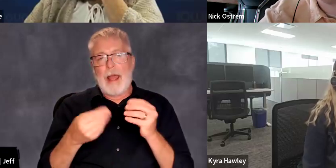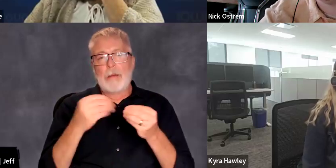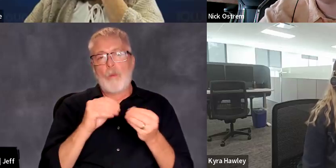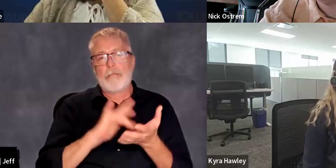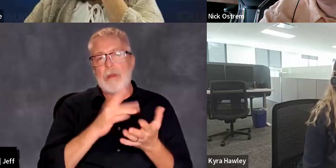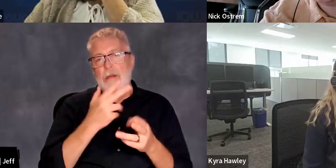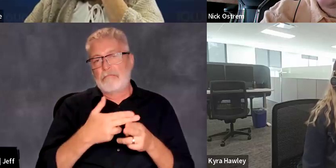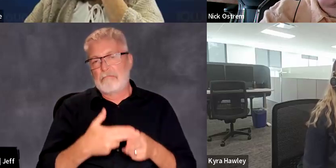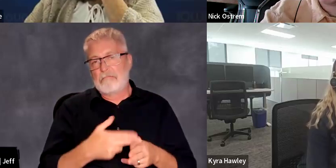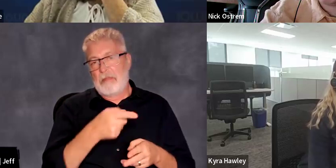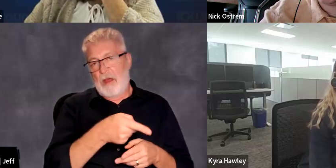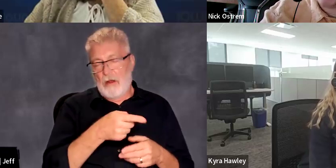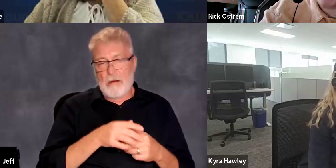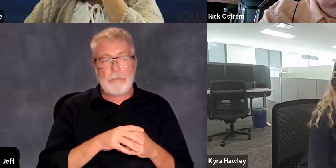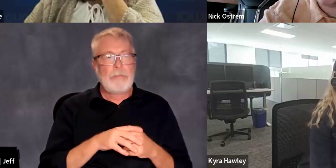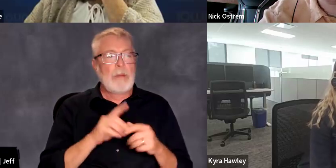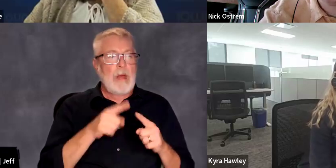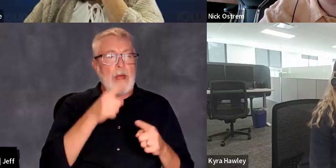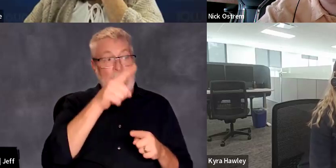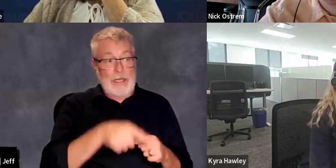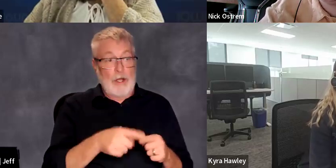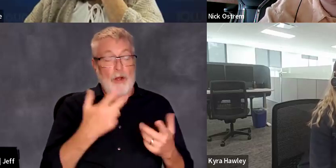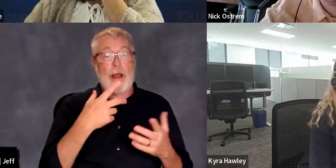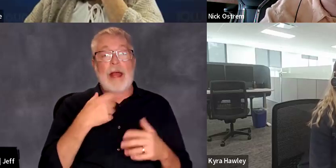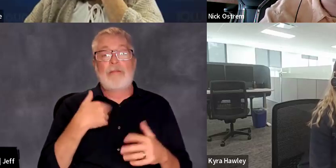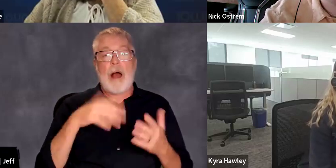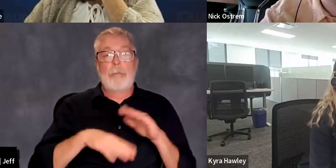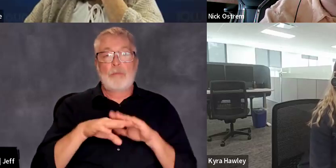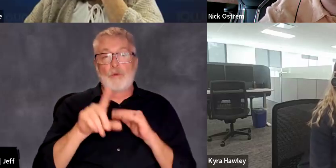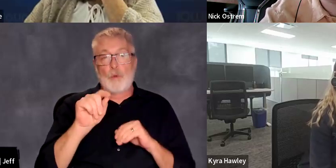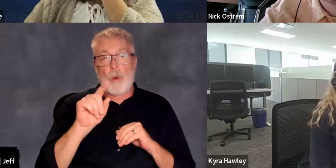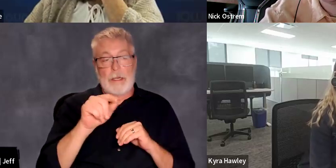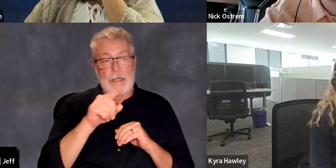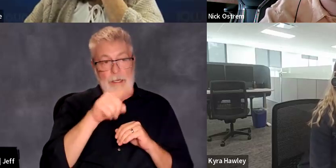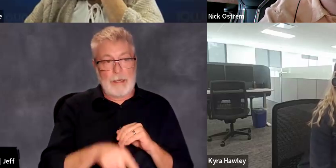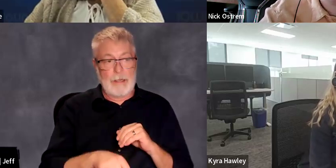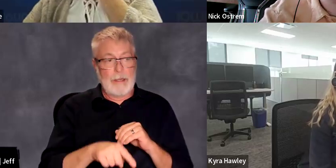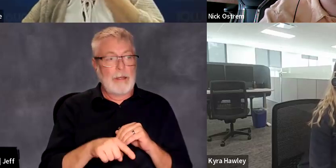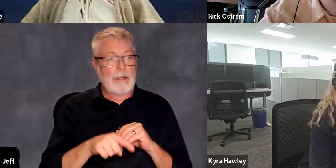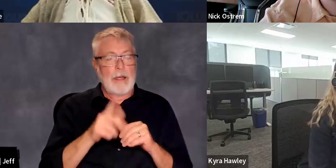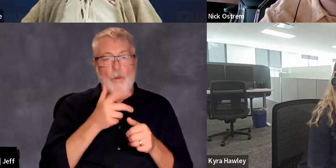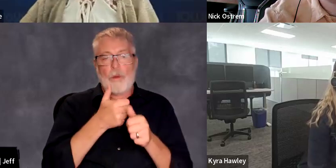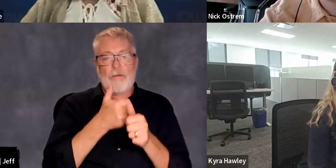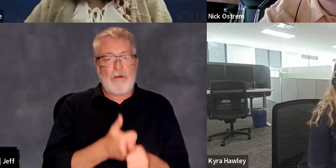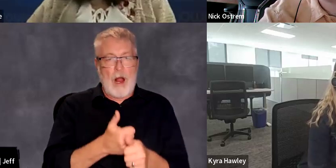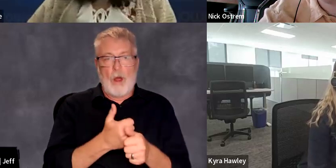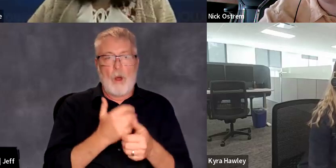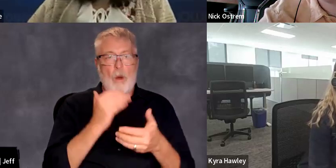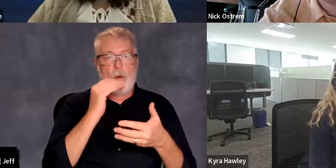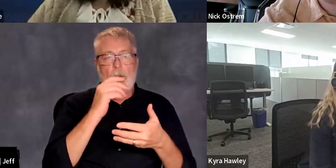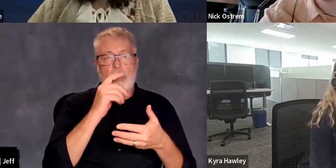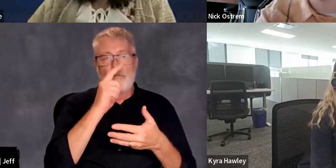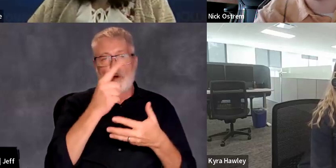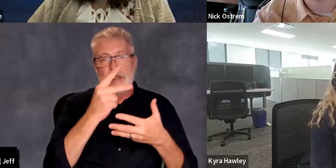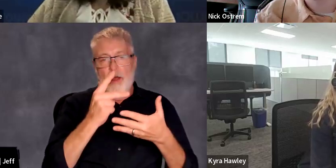you need to. But there's a list of 20 of them on here, and they'll show up pretty much as you exactly as you put them in the boxes on